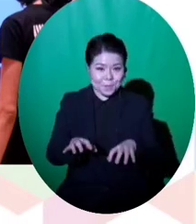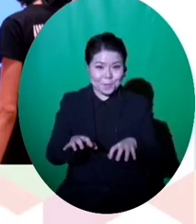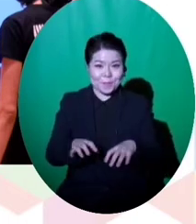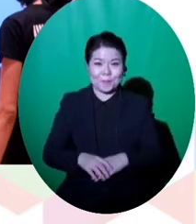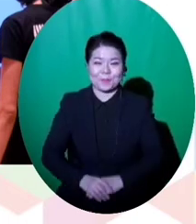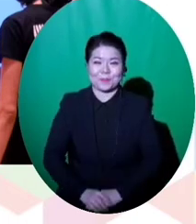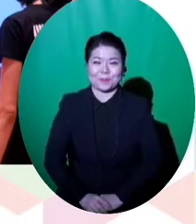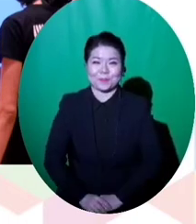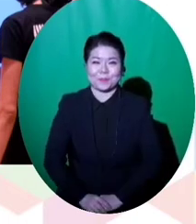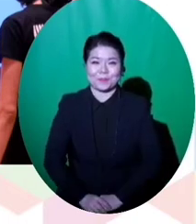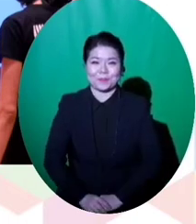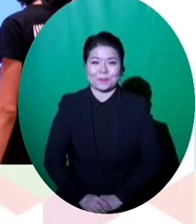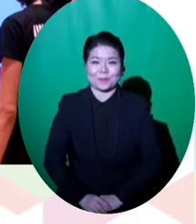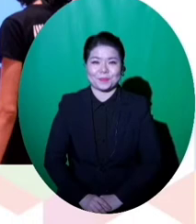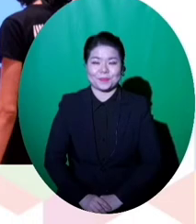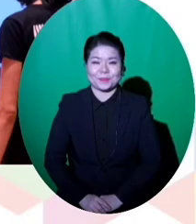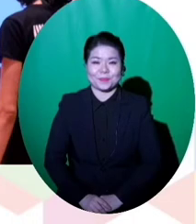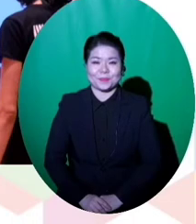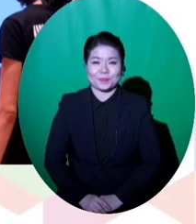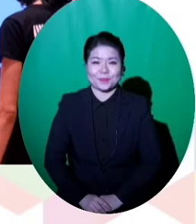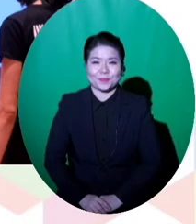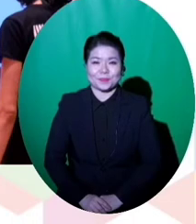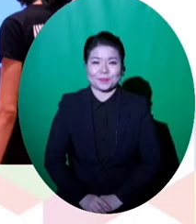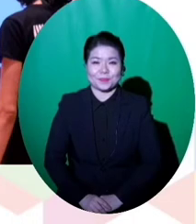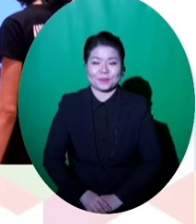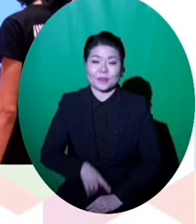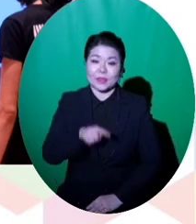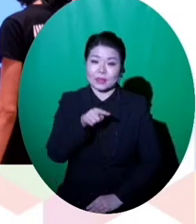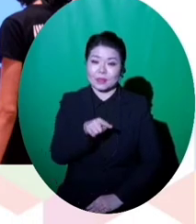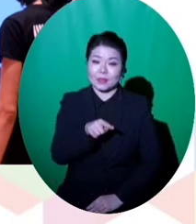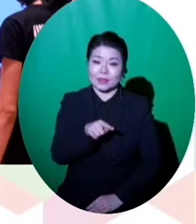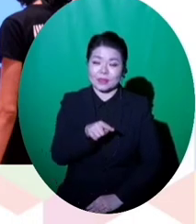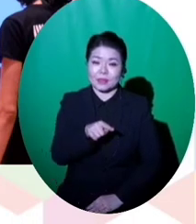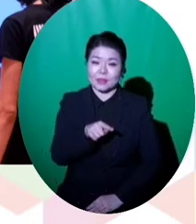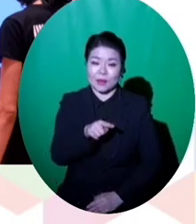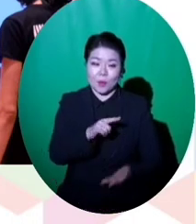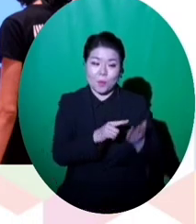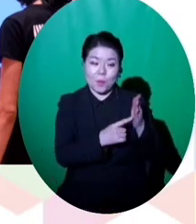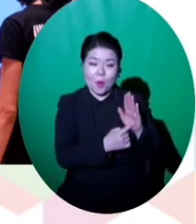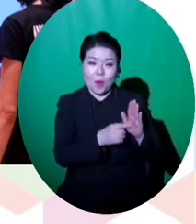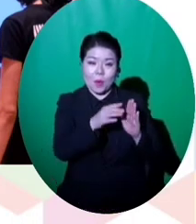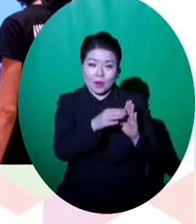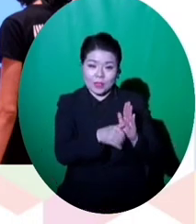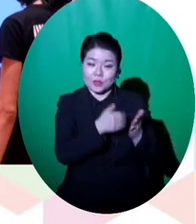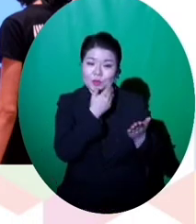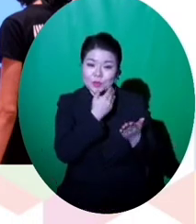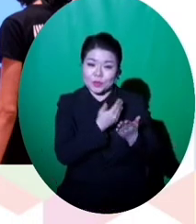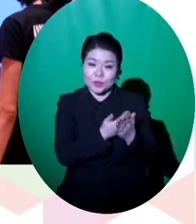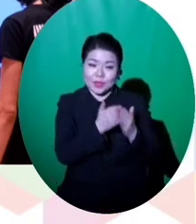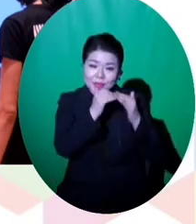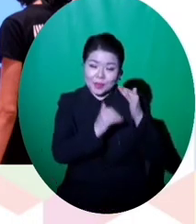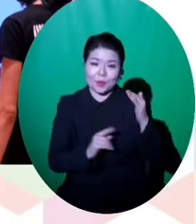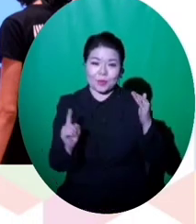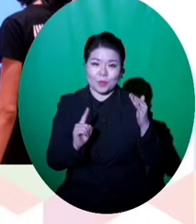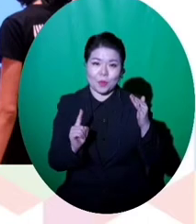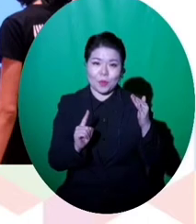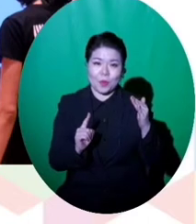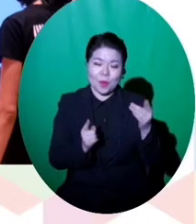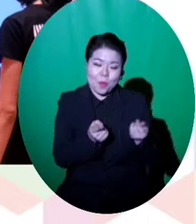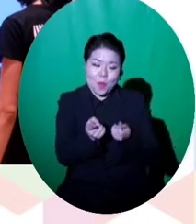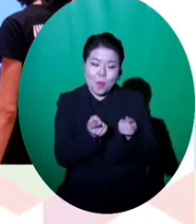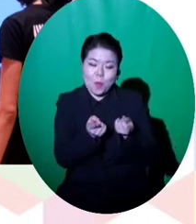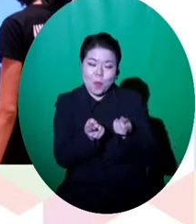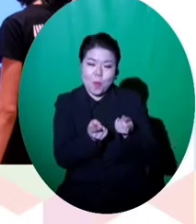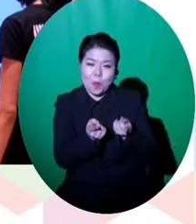The key message in this work is, can we think about care instead of control? And you can recall